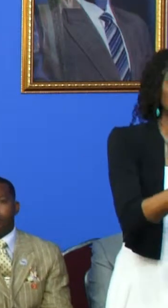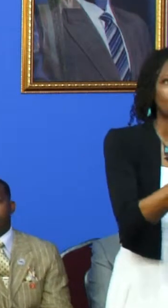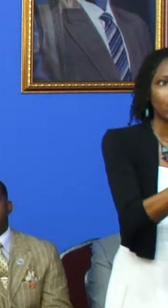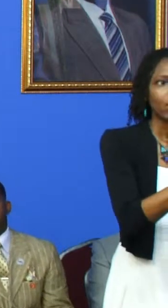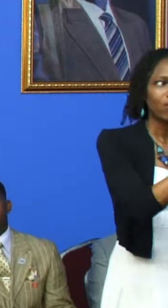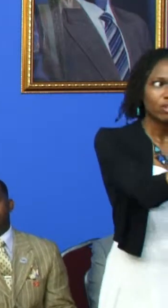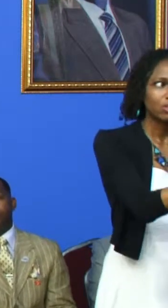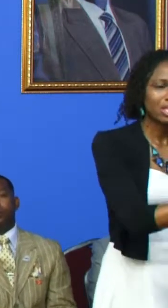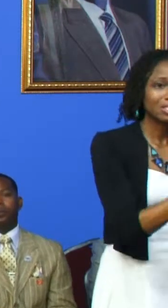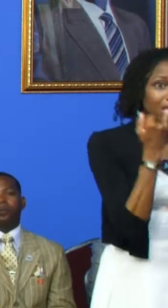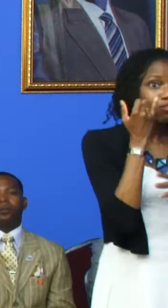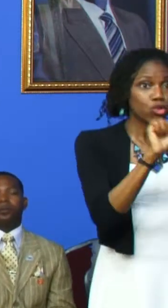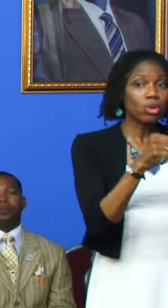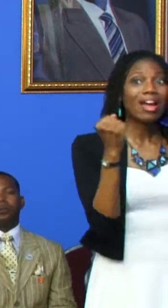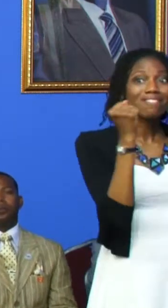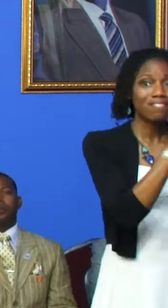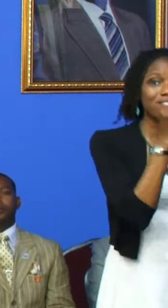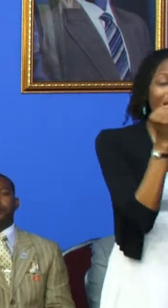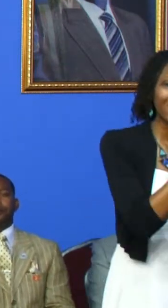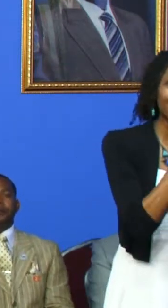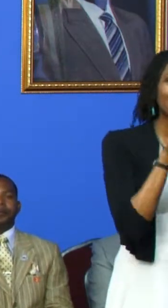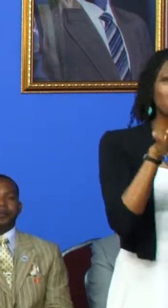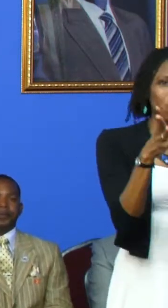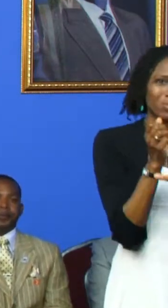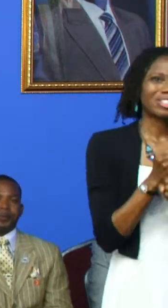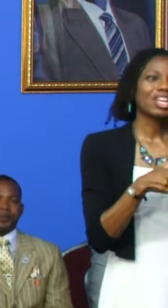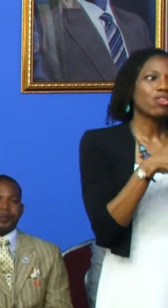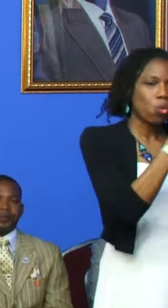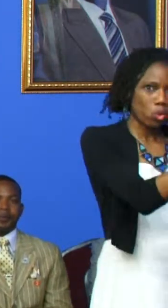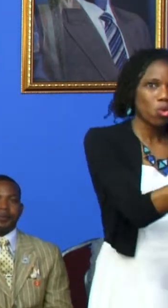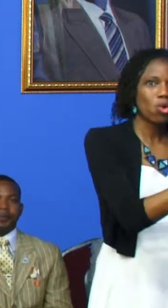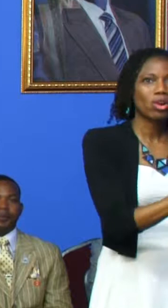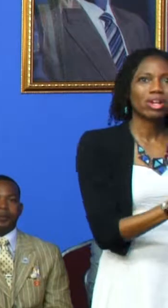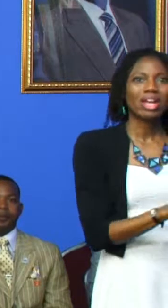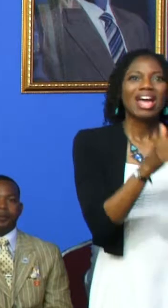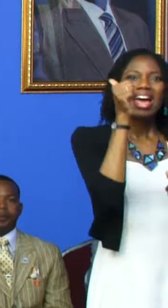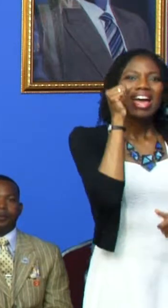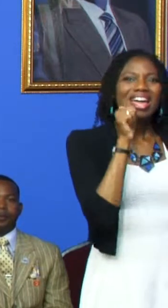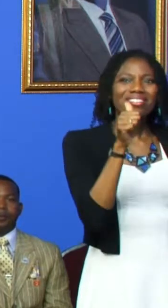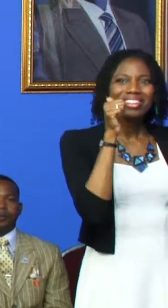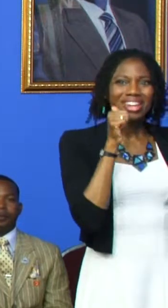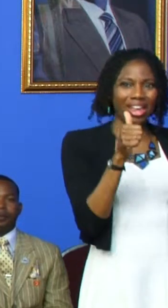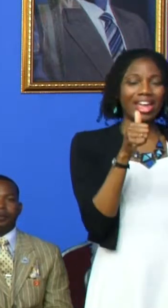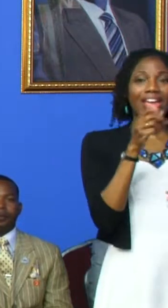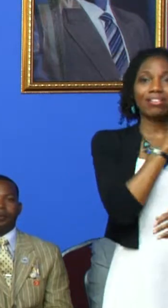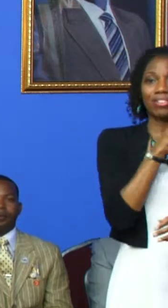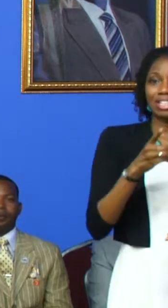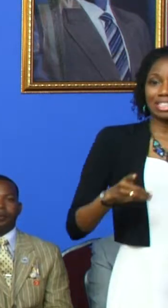can fight the enemy. Every David had a Goliath.